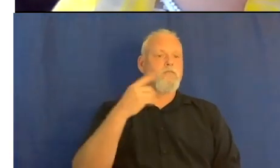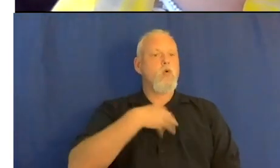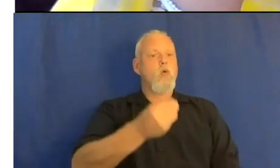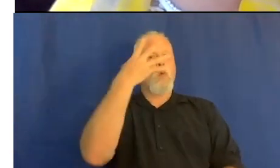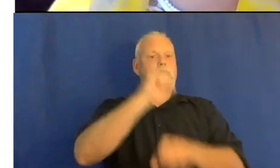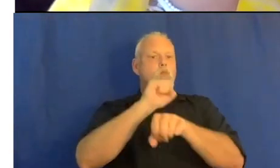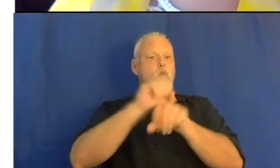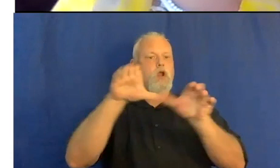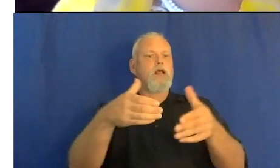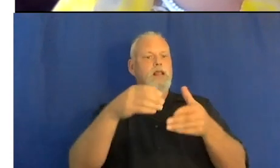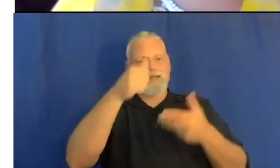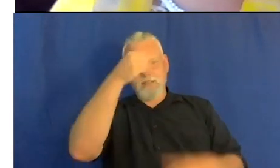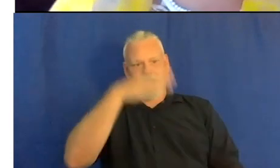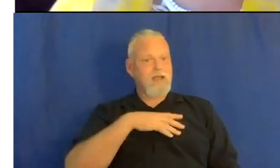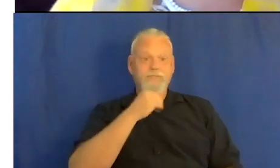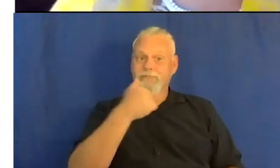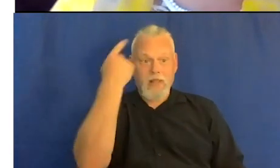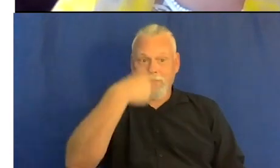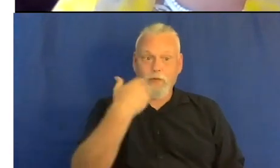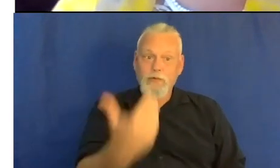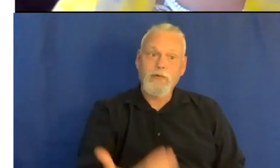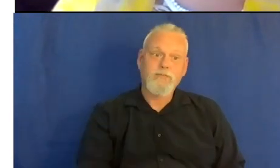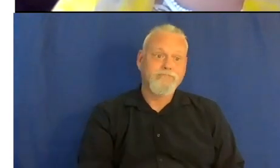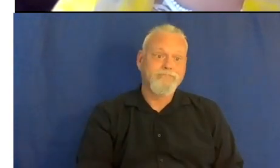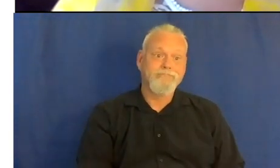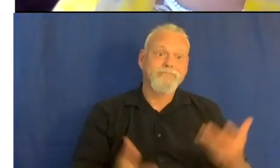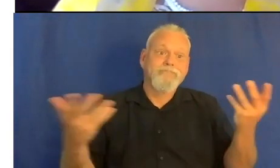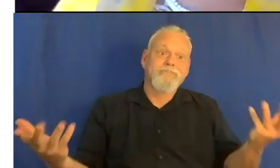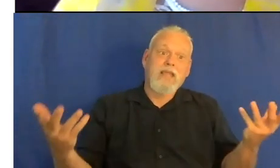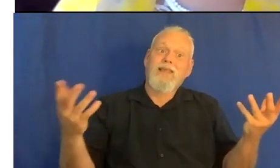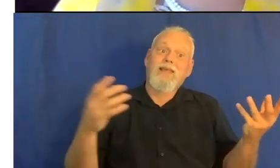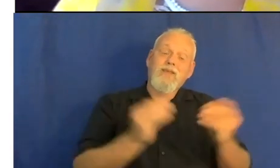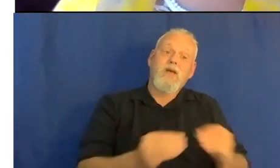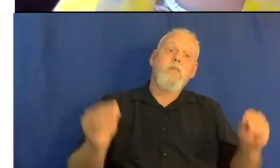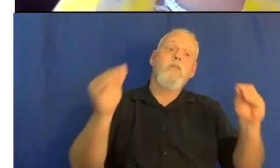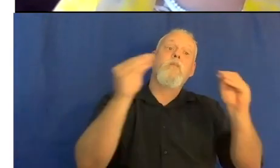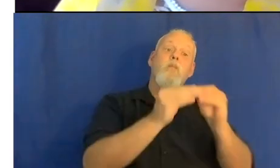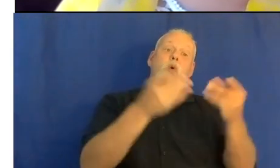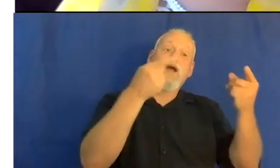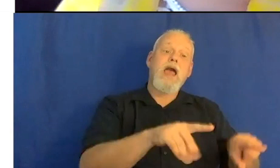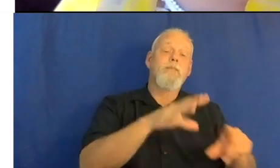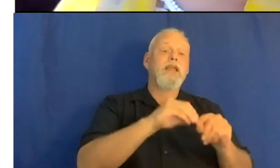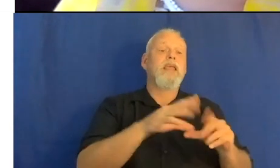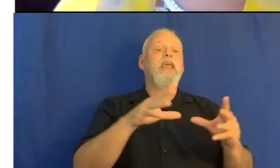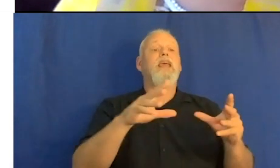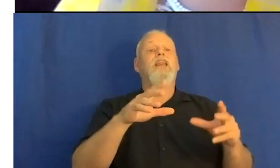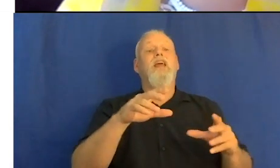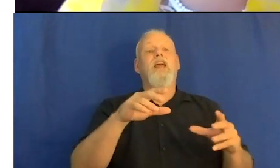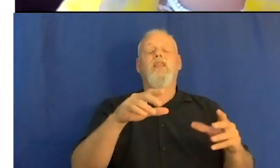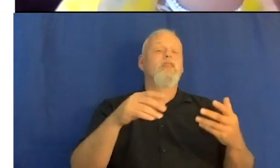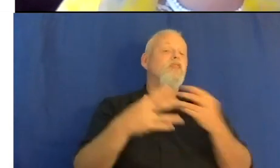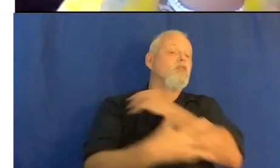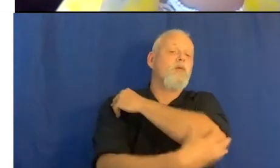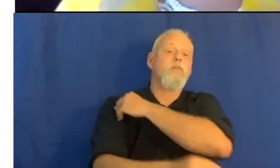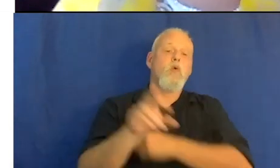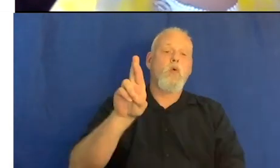guys, things ain't looking so good. And nowhere is this more prevalent than in the impoverished Rust Belt of the US.